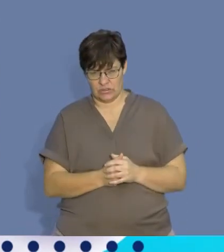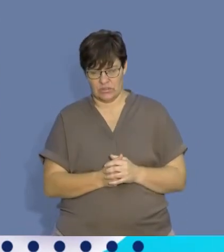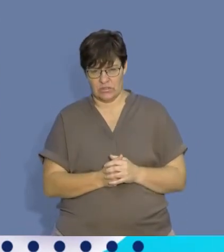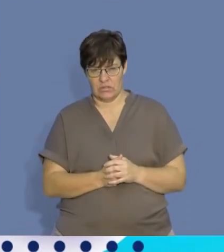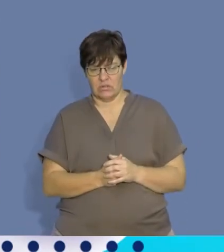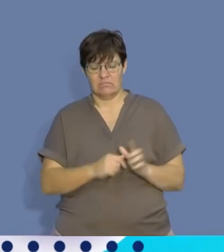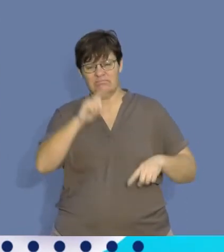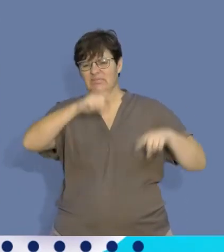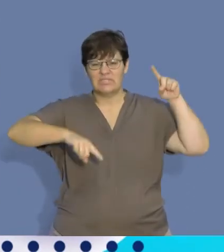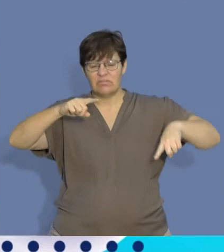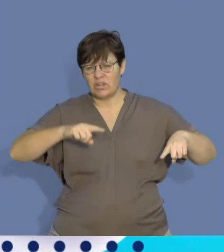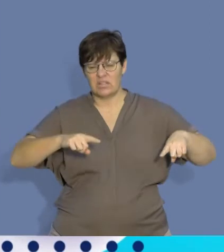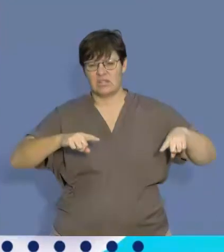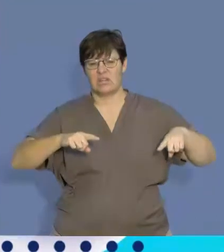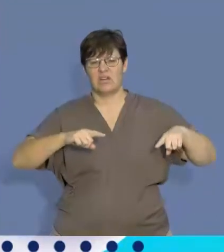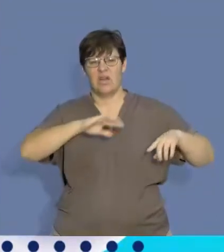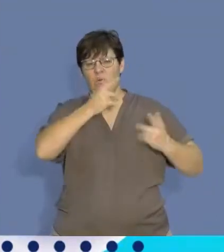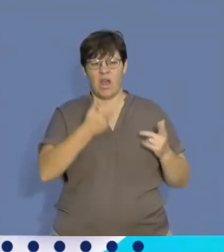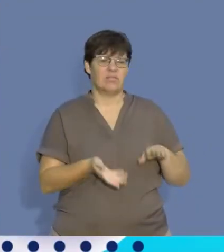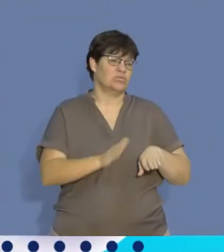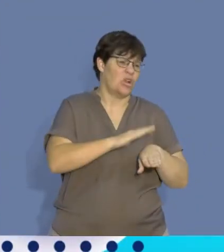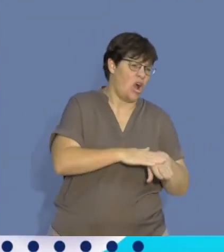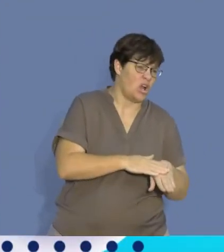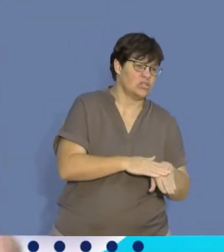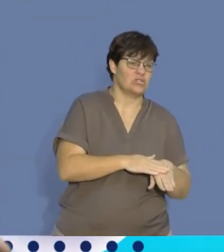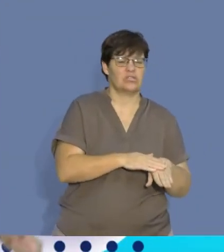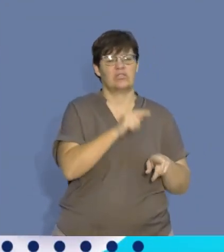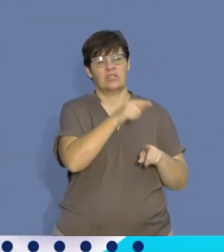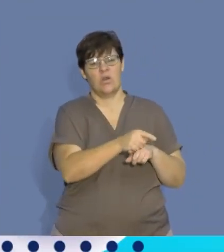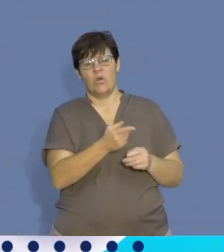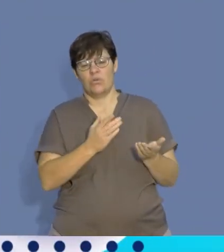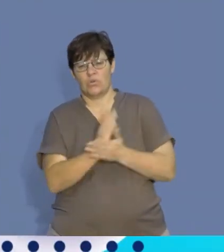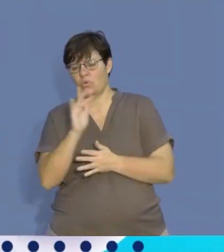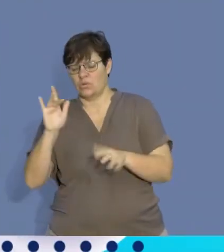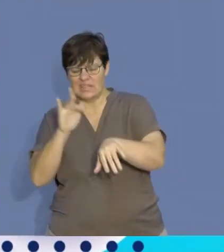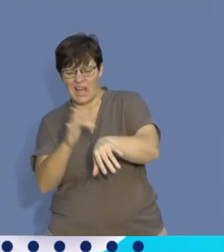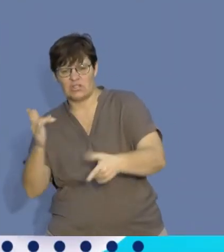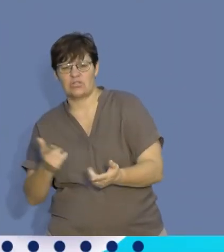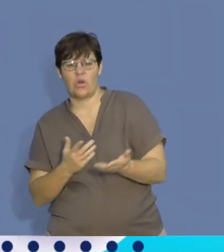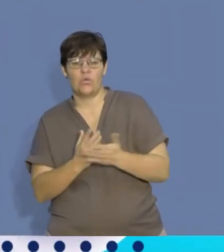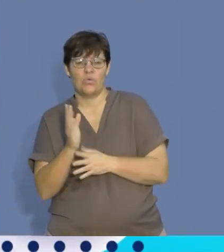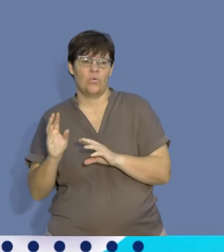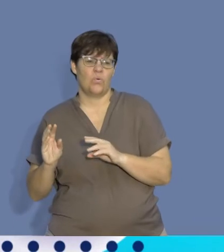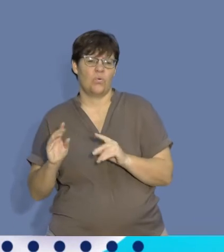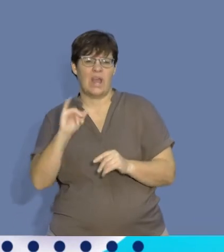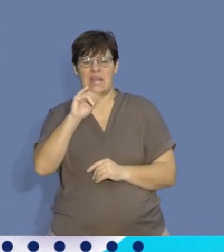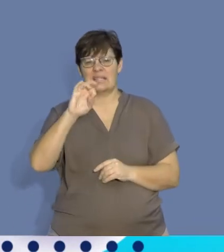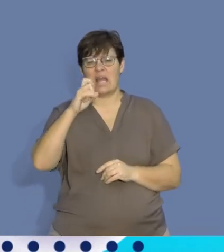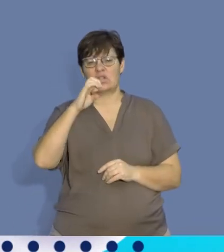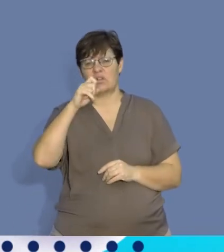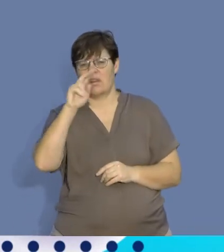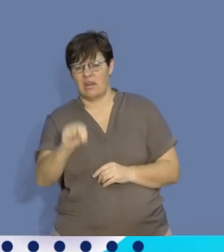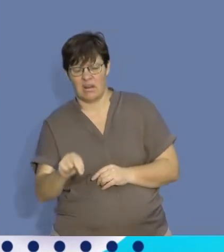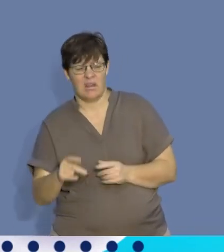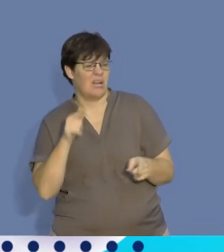the different ways we can charge an electroscope through touch or through induction. We're not worried about